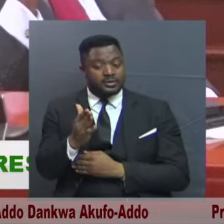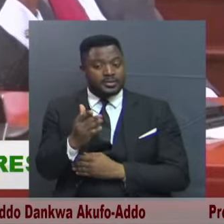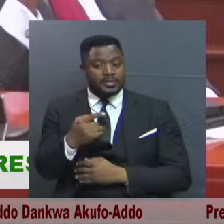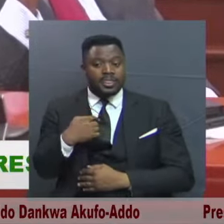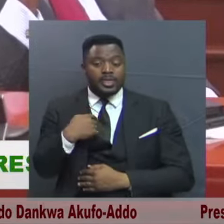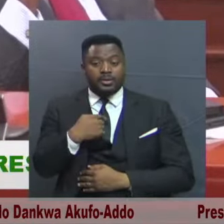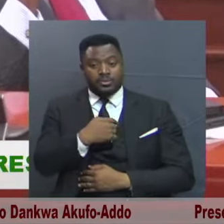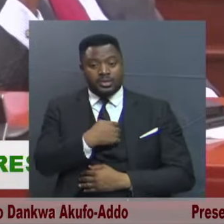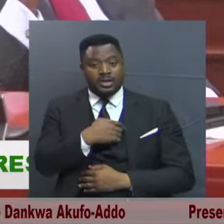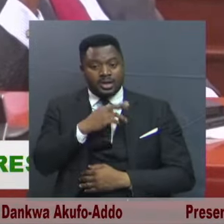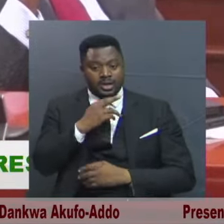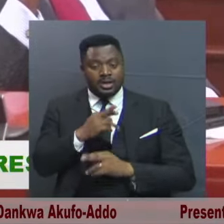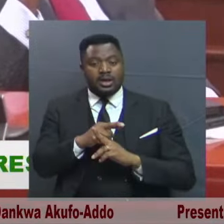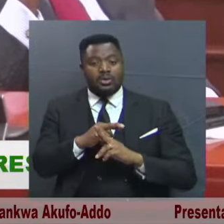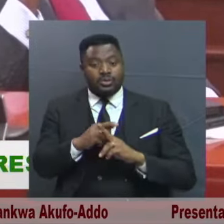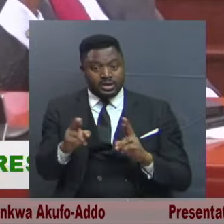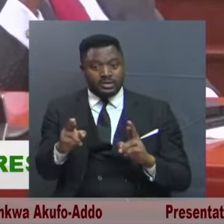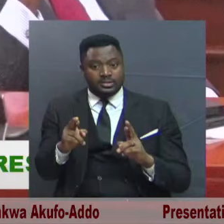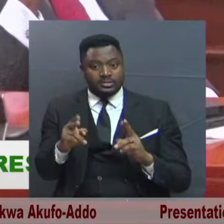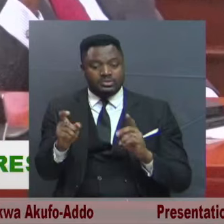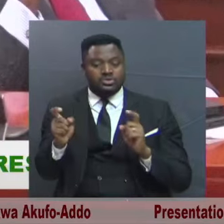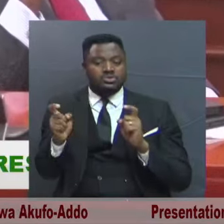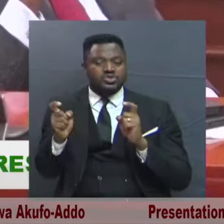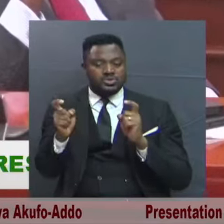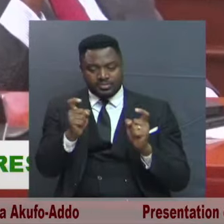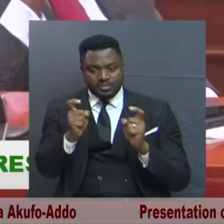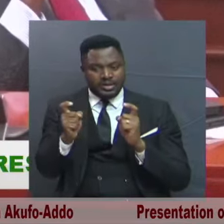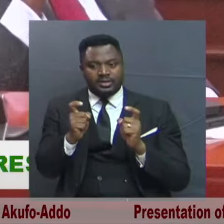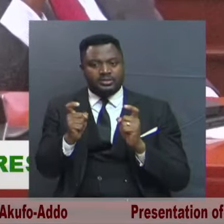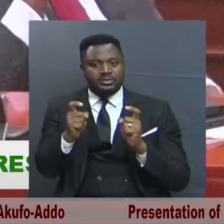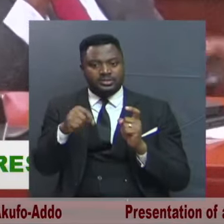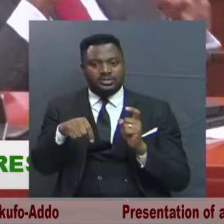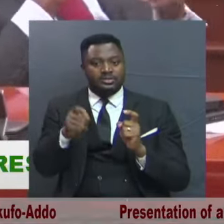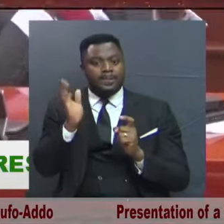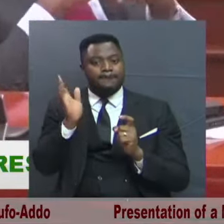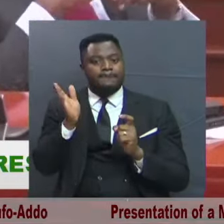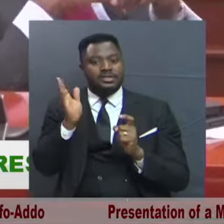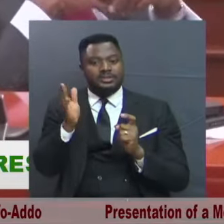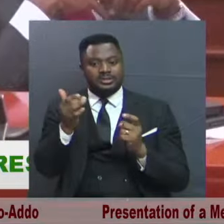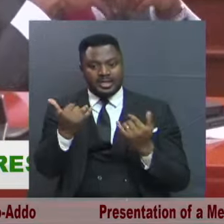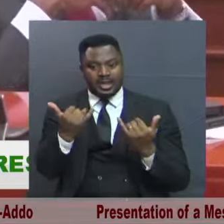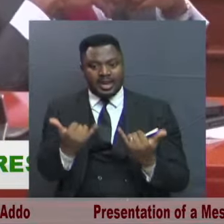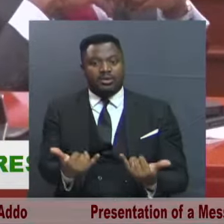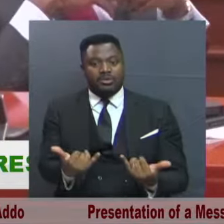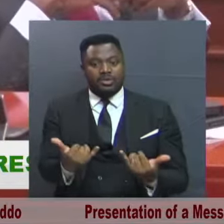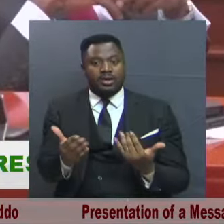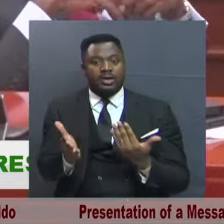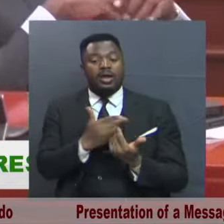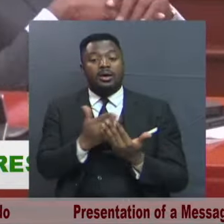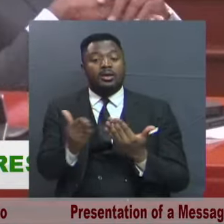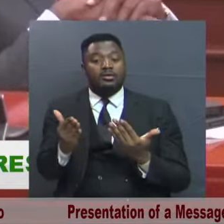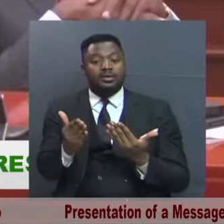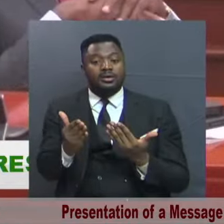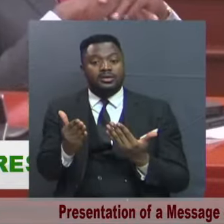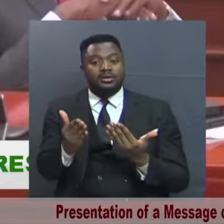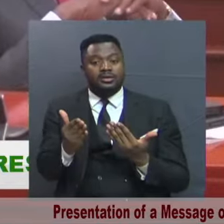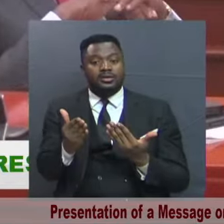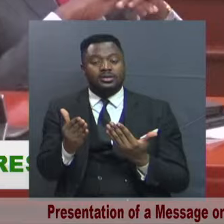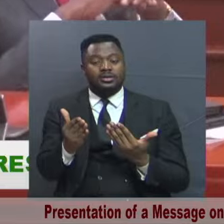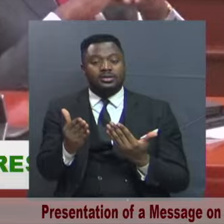we are ready to debate this message now however Mr